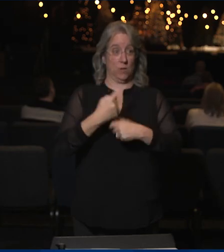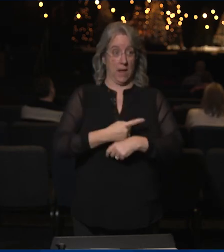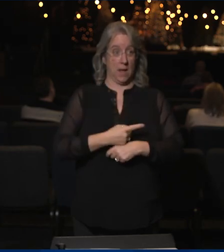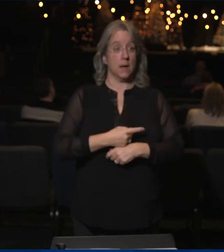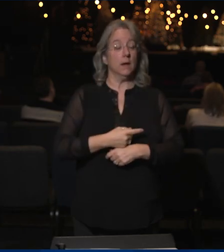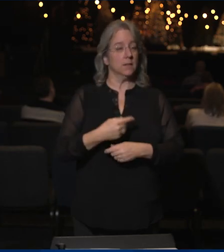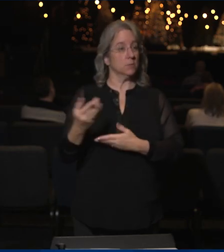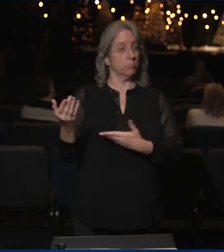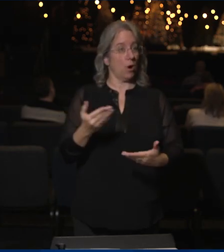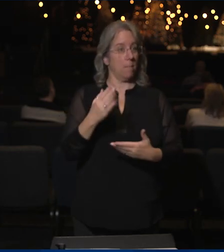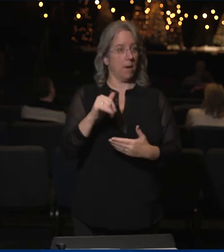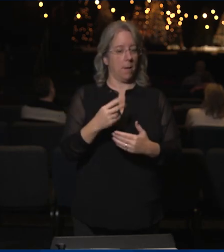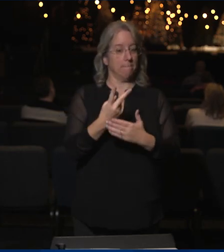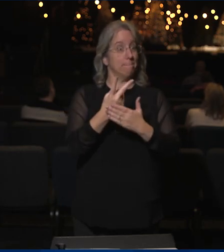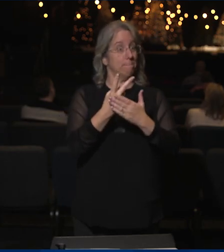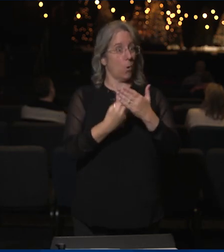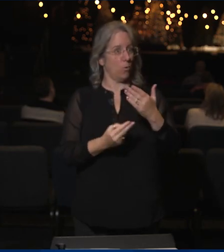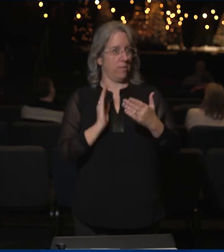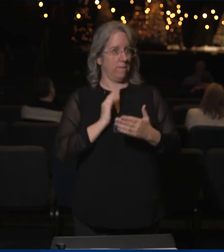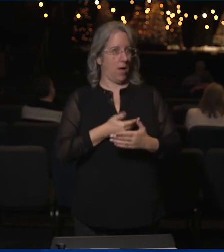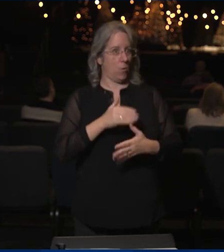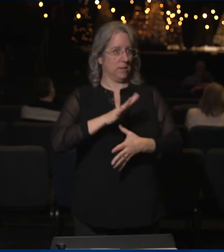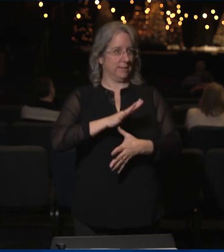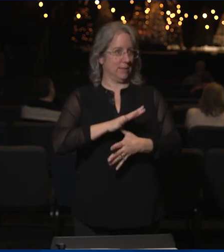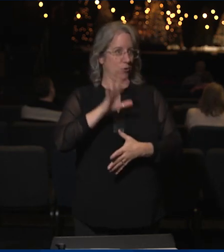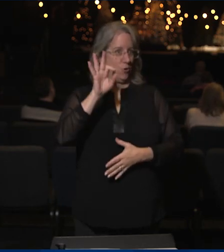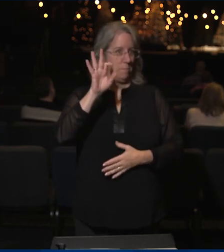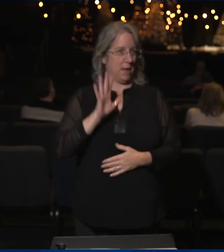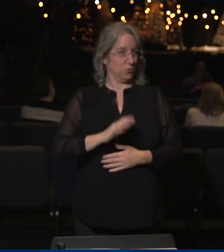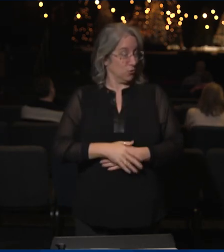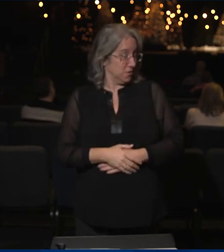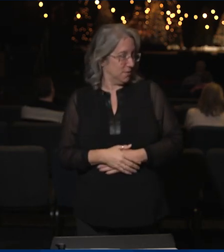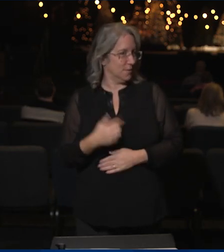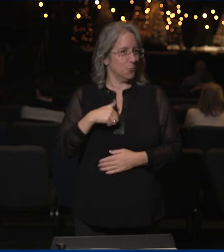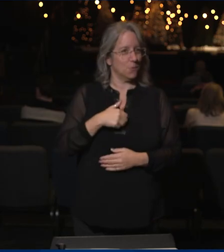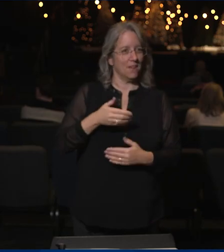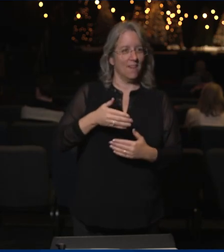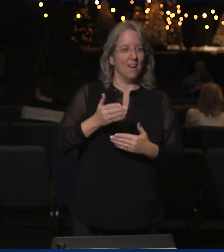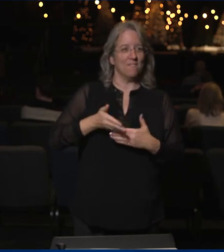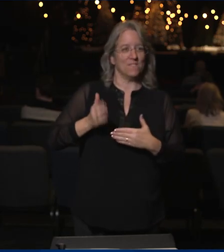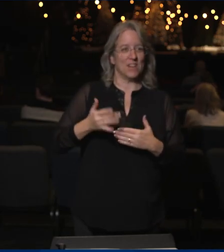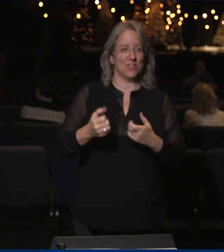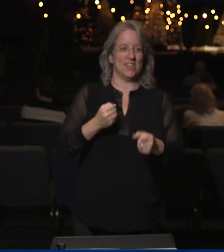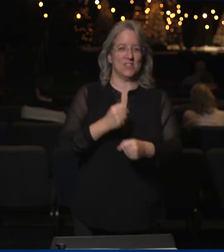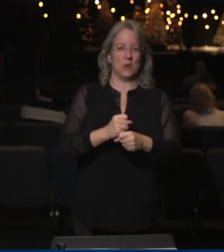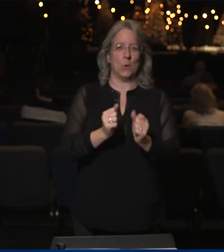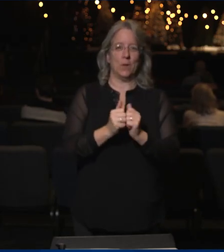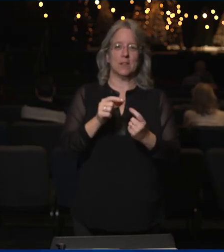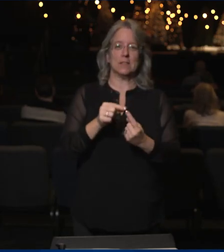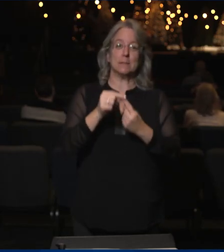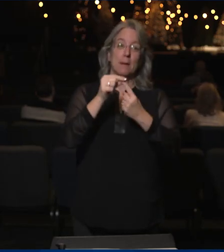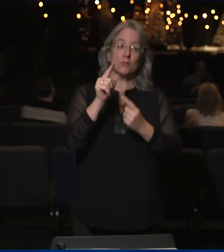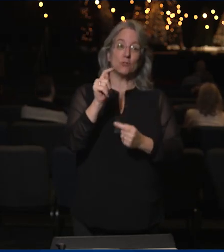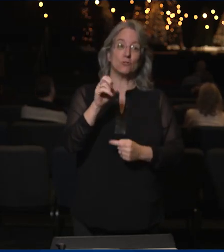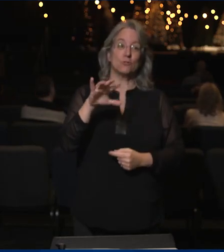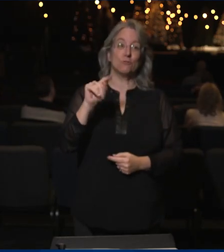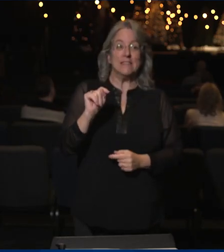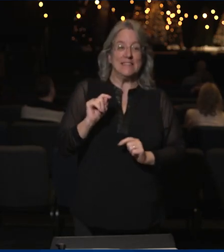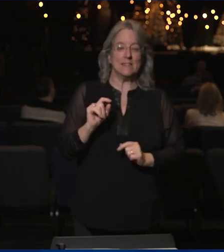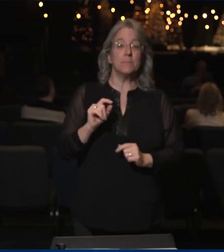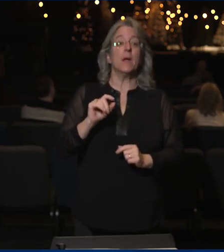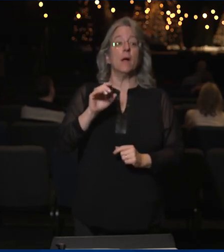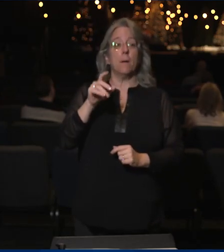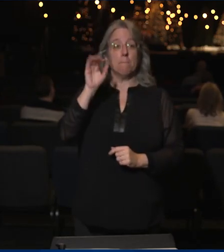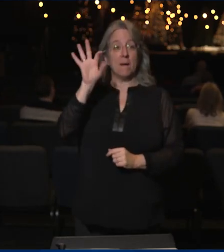our senior pastors, so we have a special treat today as we finish the year. So would you help me in welcoming up Pastors Eric and Julia